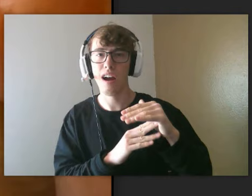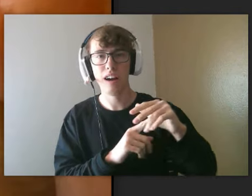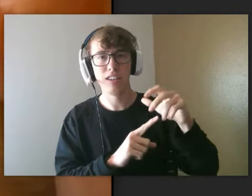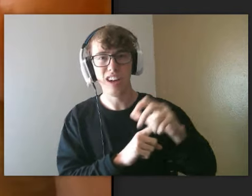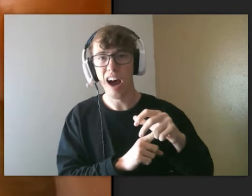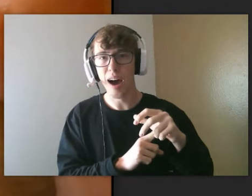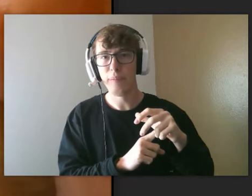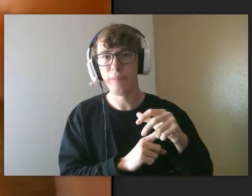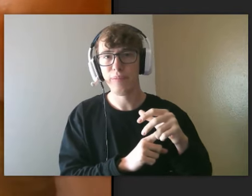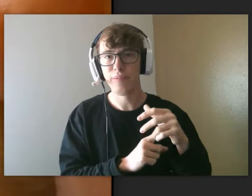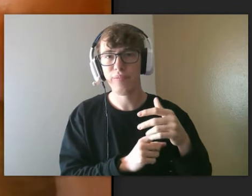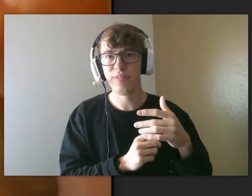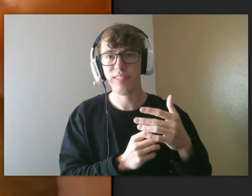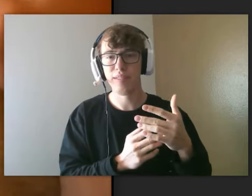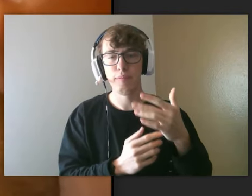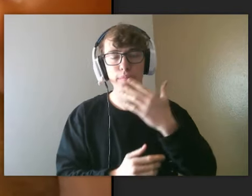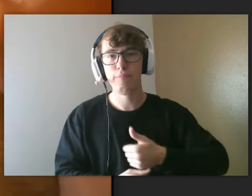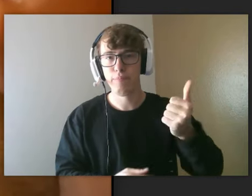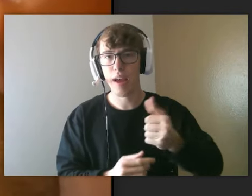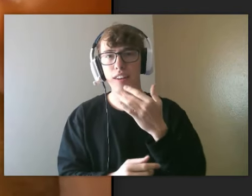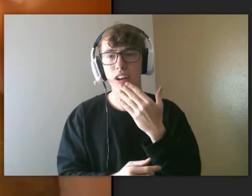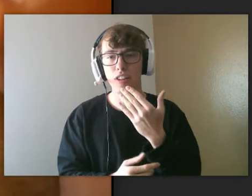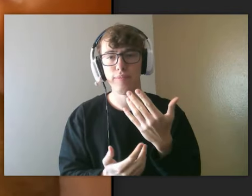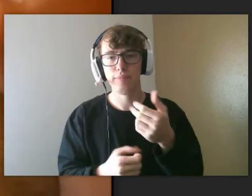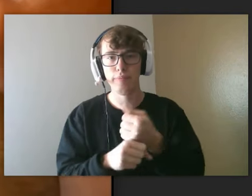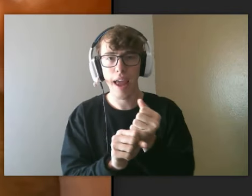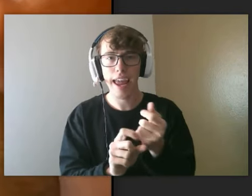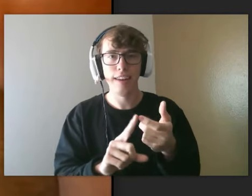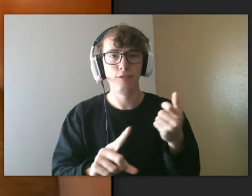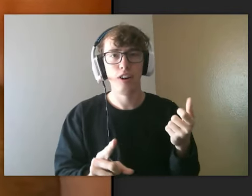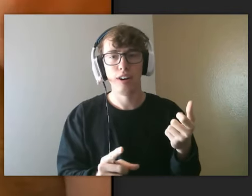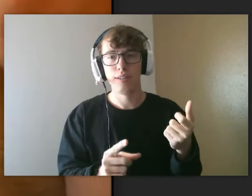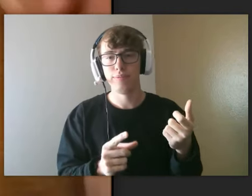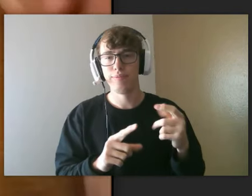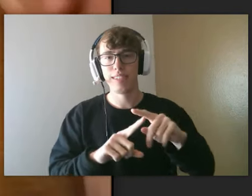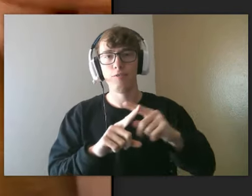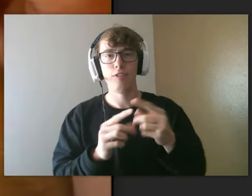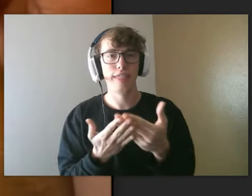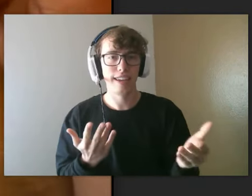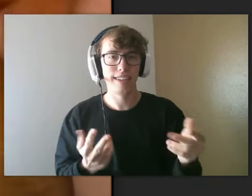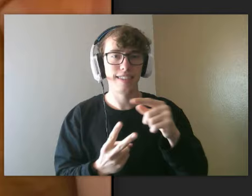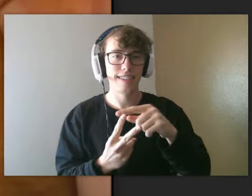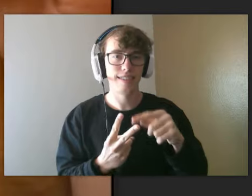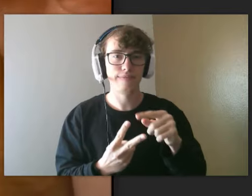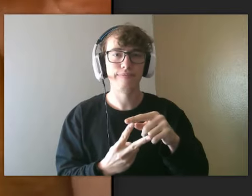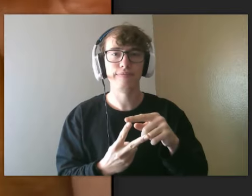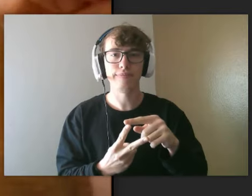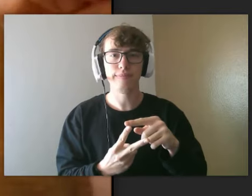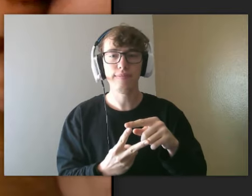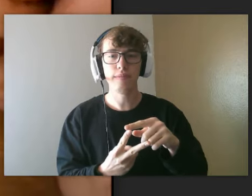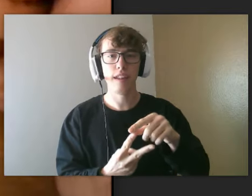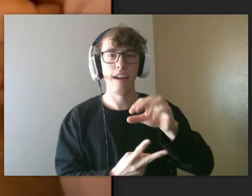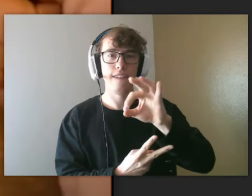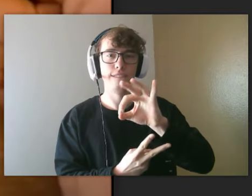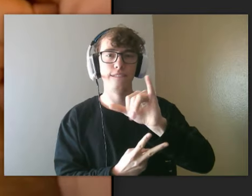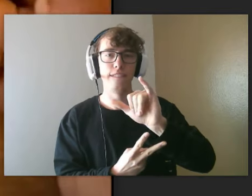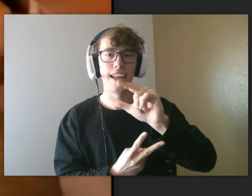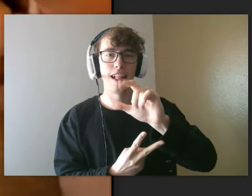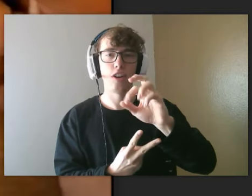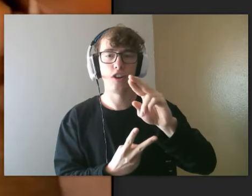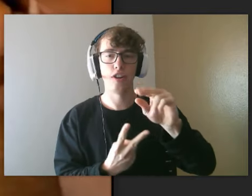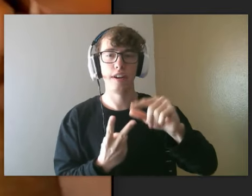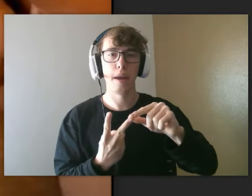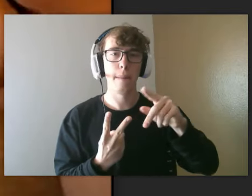pencil good is what they're made out of. And colored pencils are made out of 2 things. They're made out of filler and